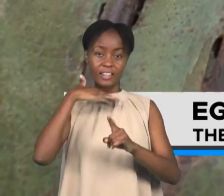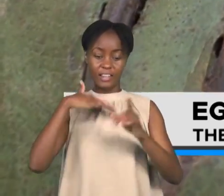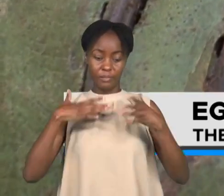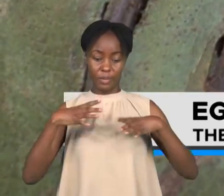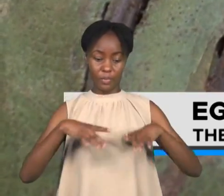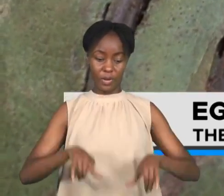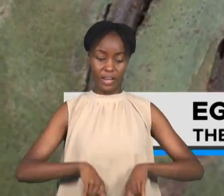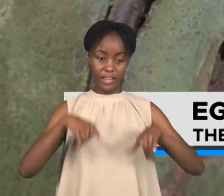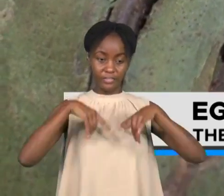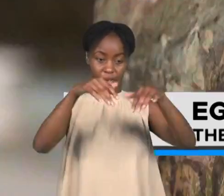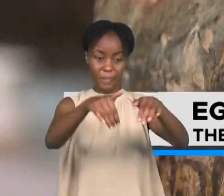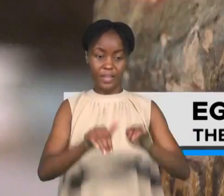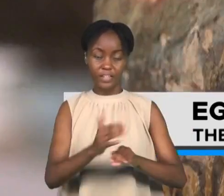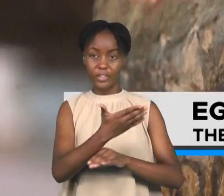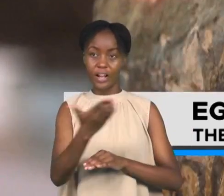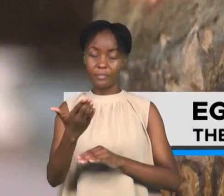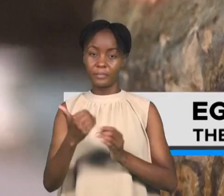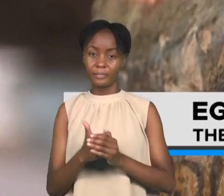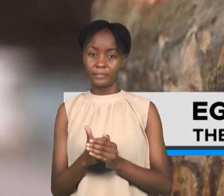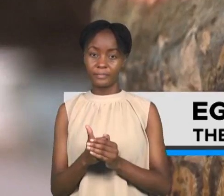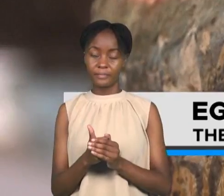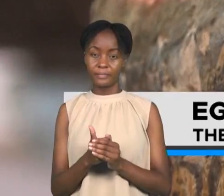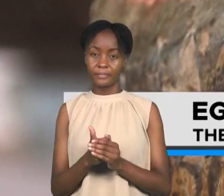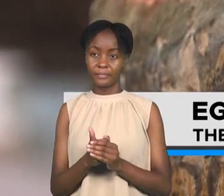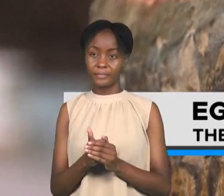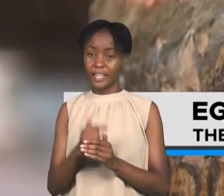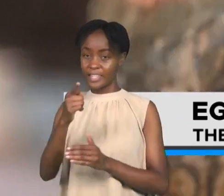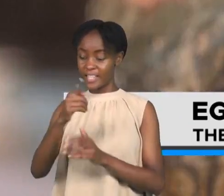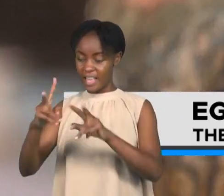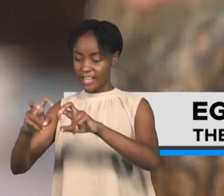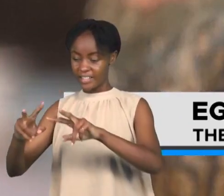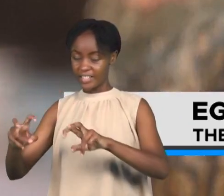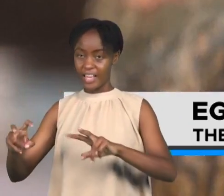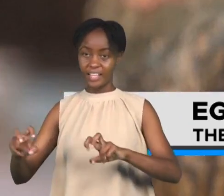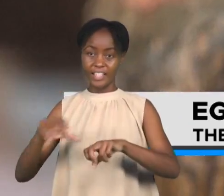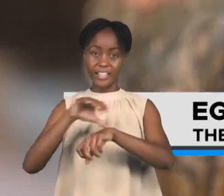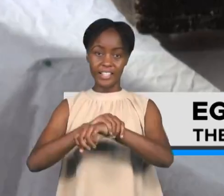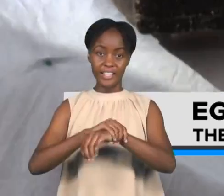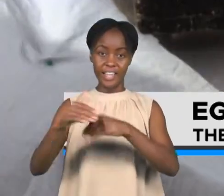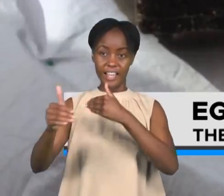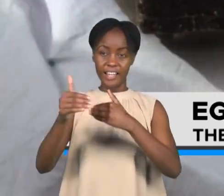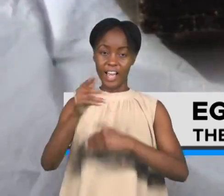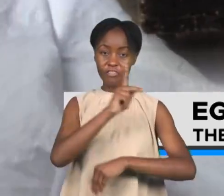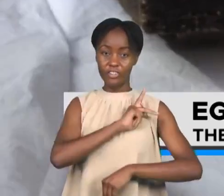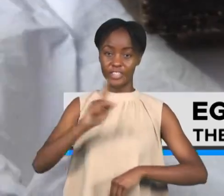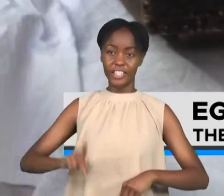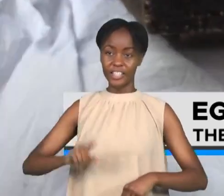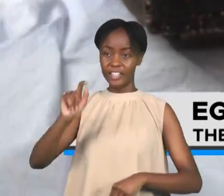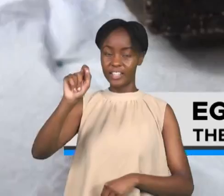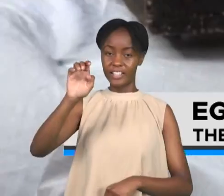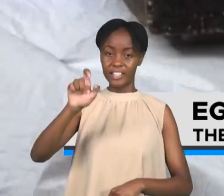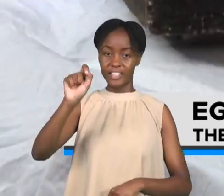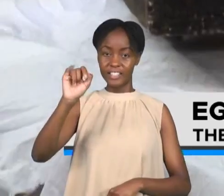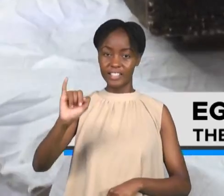animal burial sites. A team headed by Zahi made the finds near the pyramid of King Teti, the first pharaoh of the 6th dynasty of the